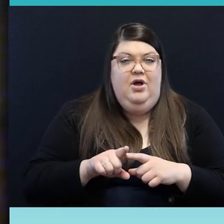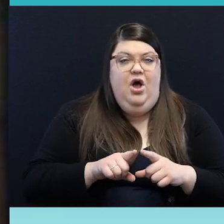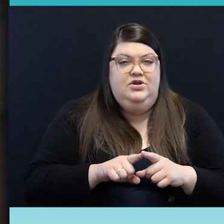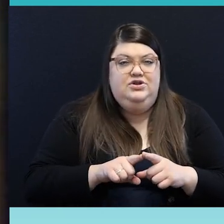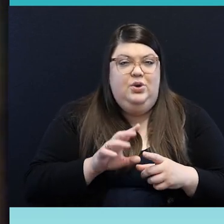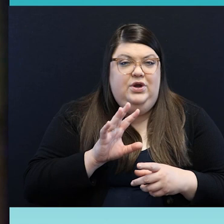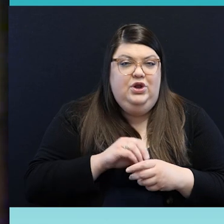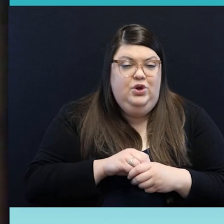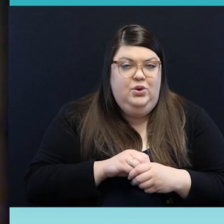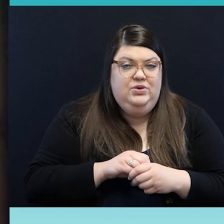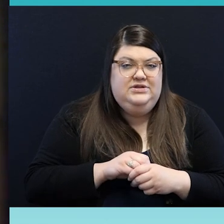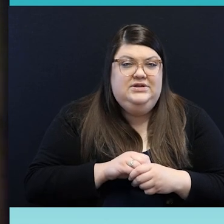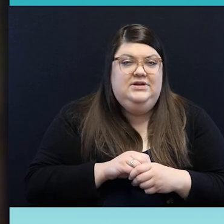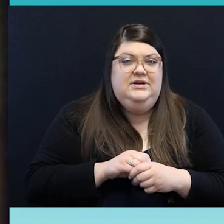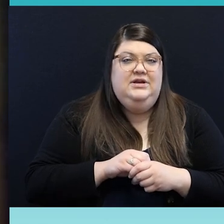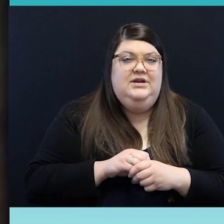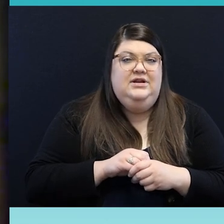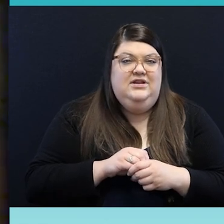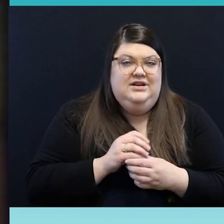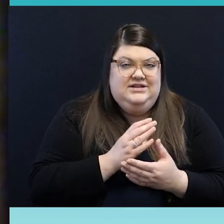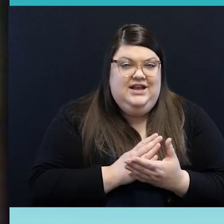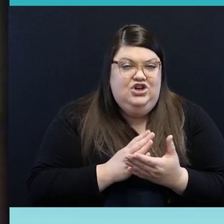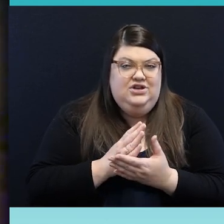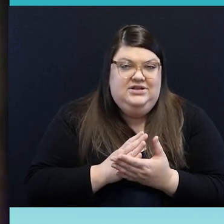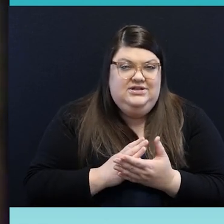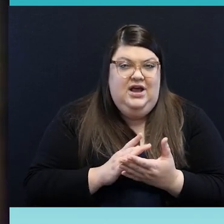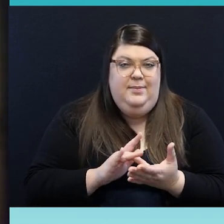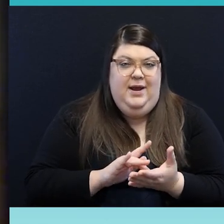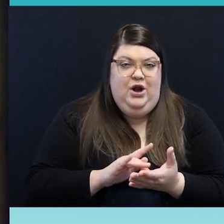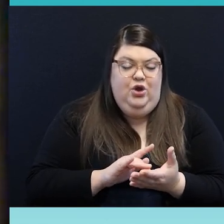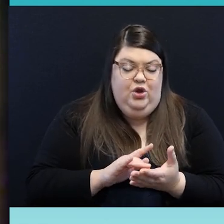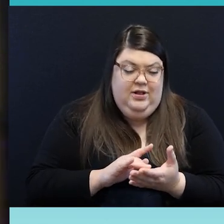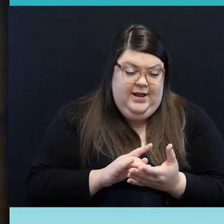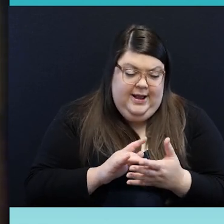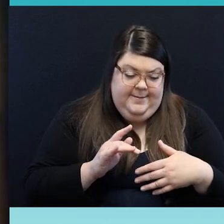also includes, there are sections on medical,